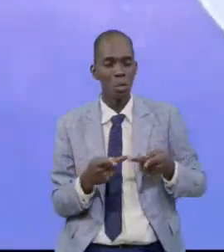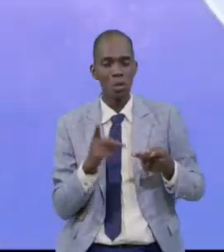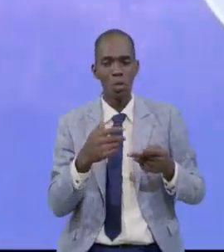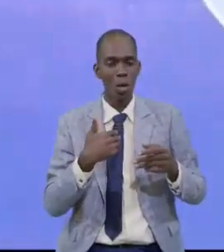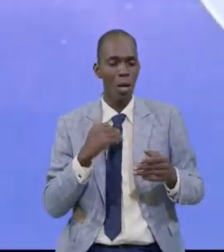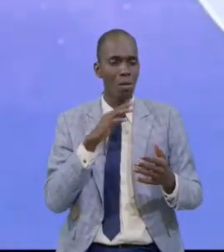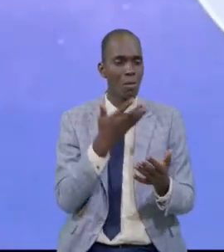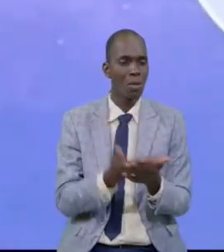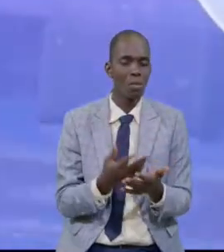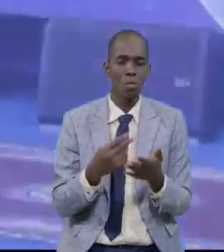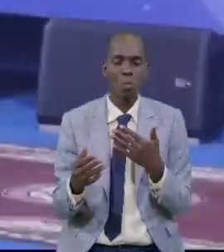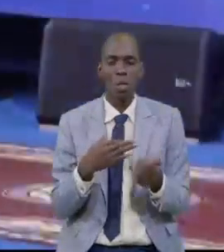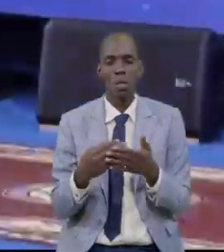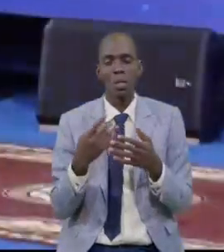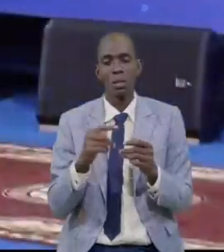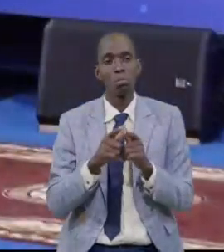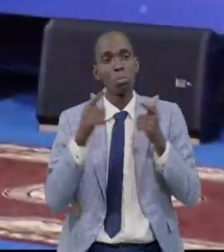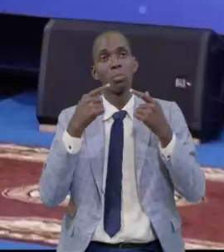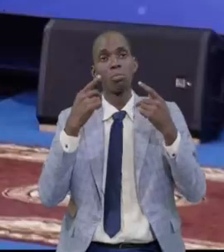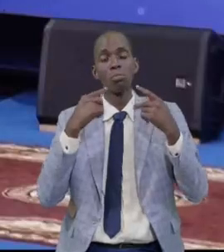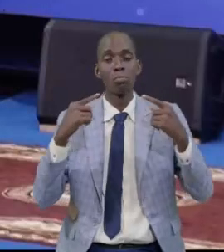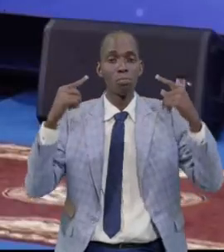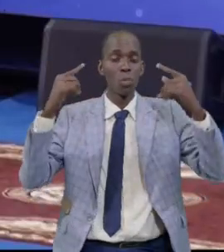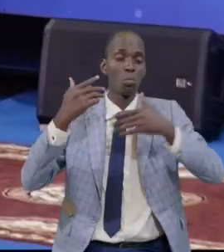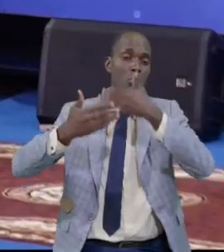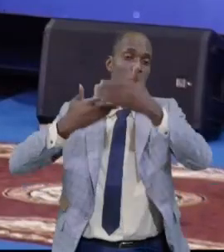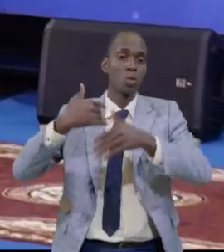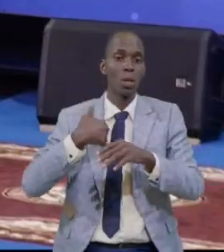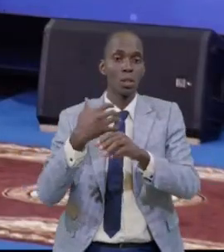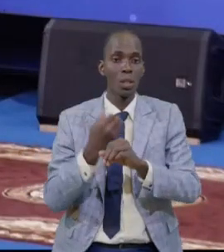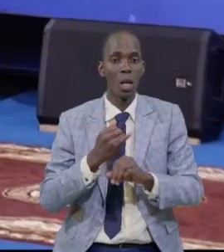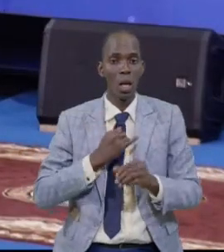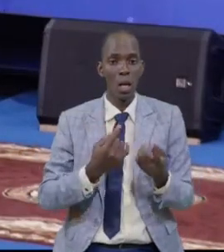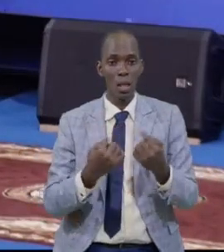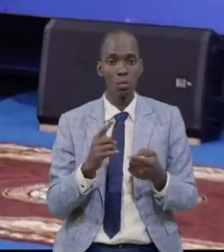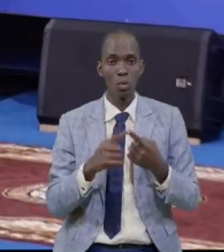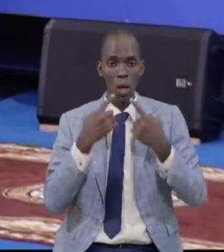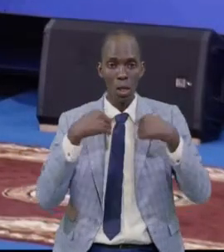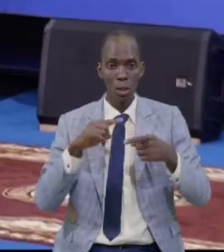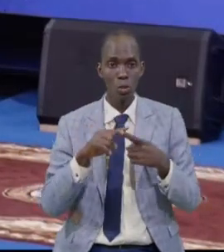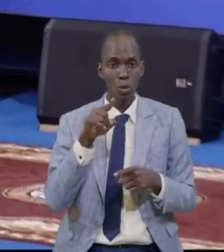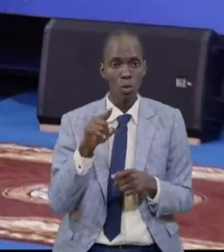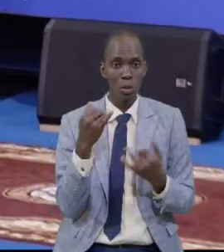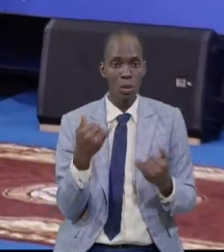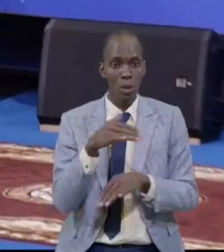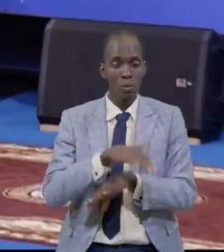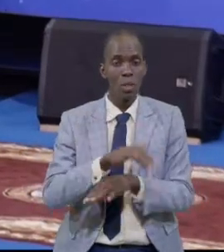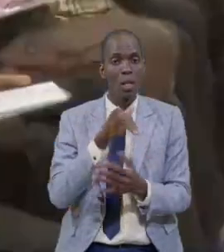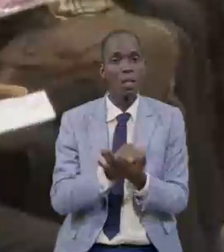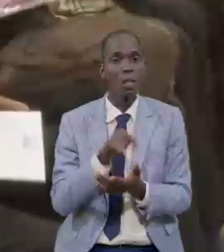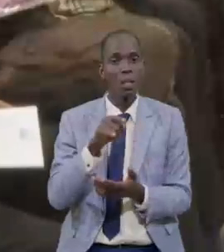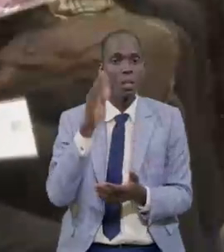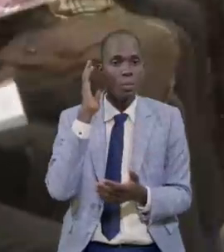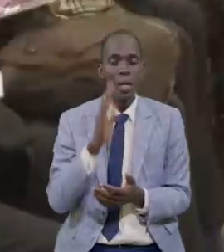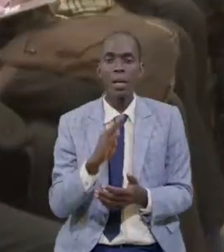have covered, I came to announce to you from heaven that you are going to be lifted above yourself by